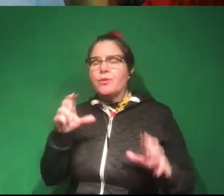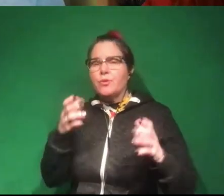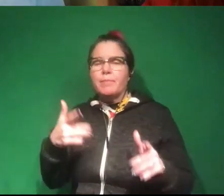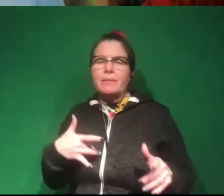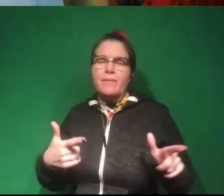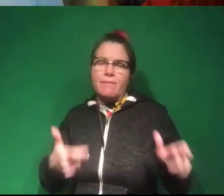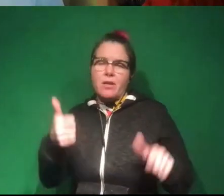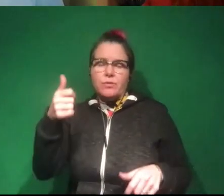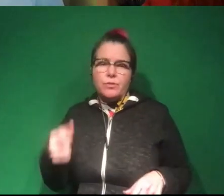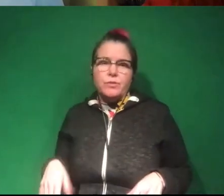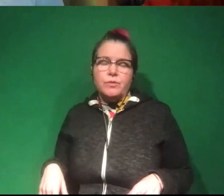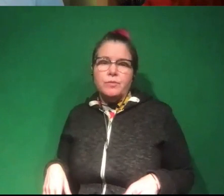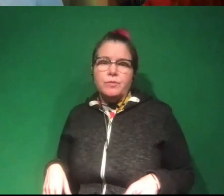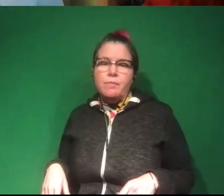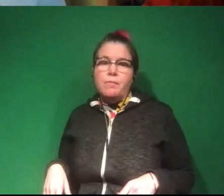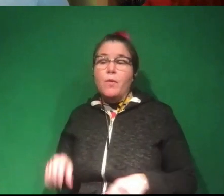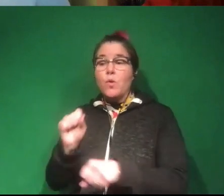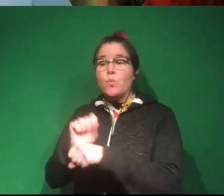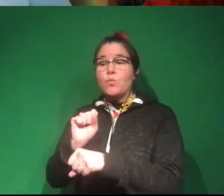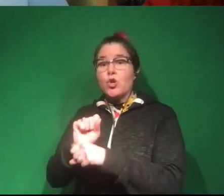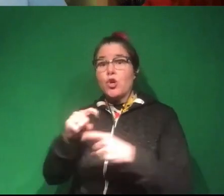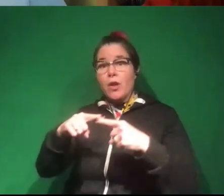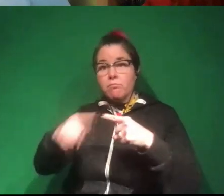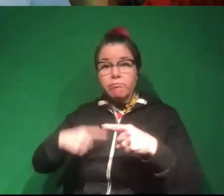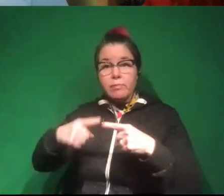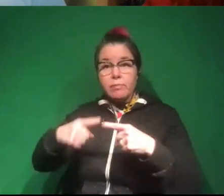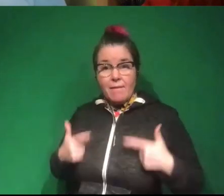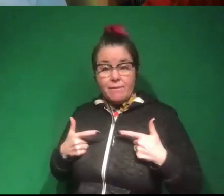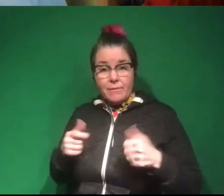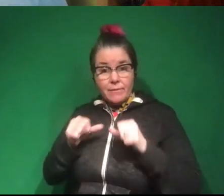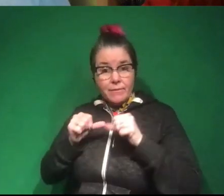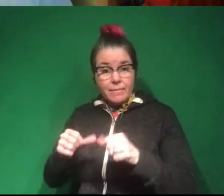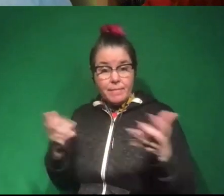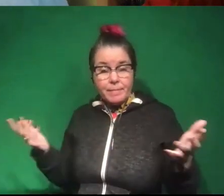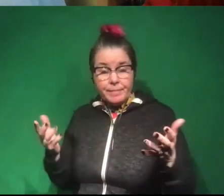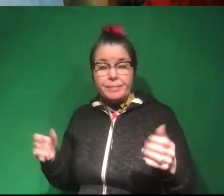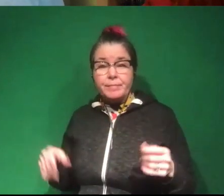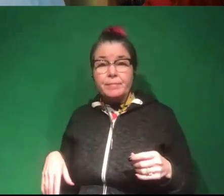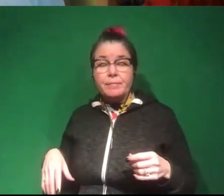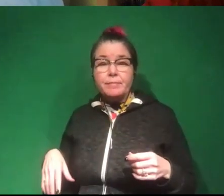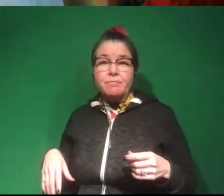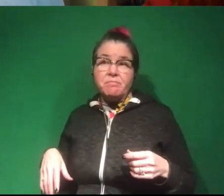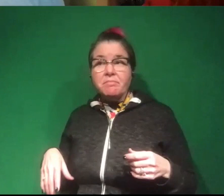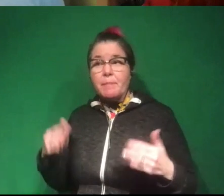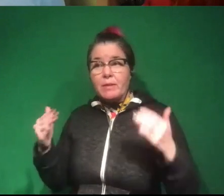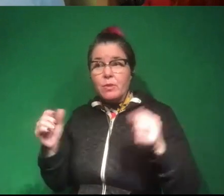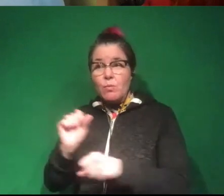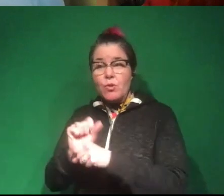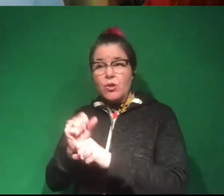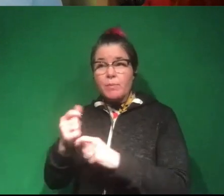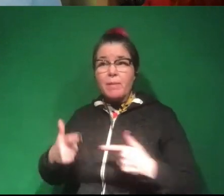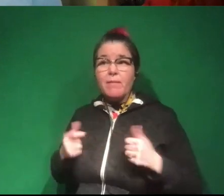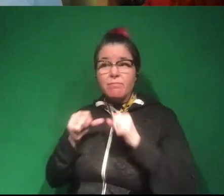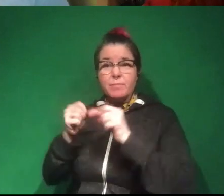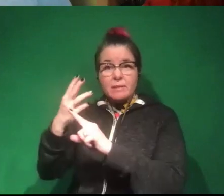faster. For the worker lifespan, some species, those adult workers might live for 6 months